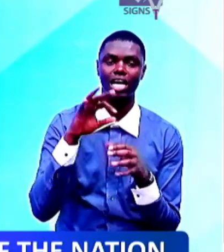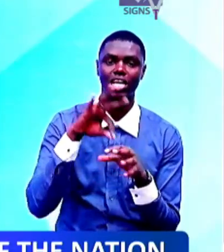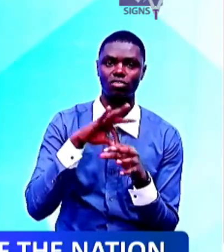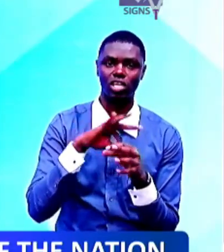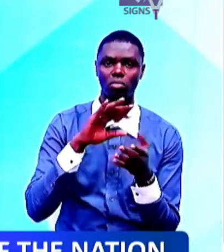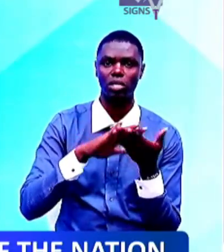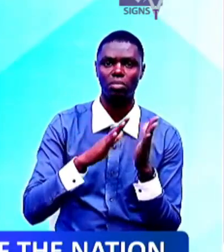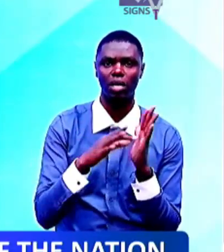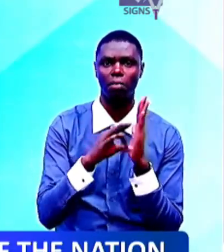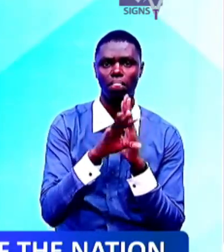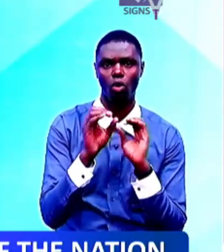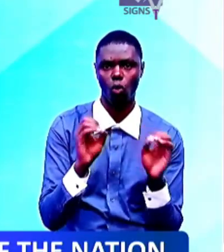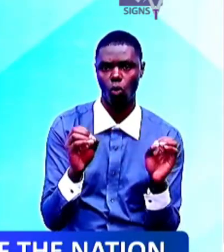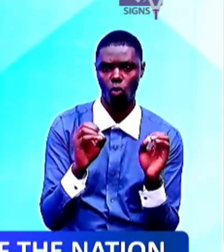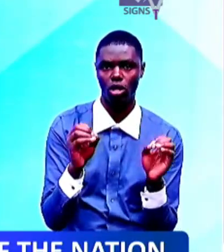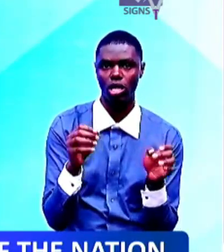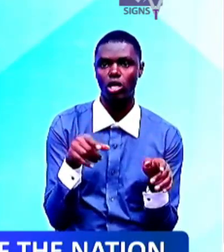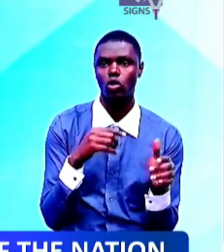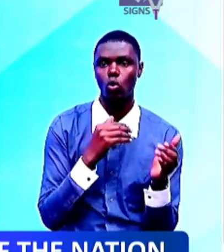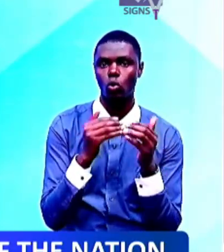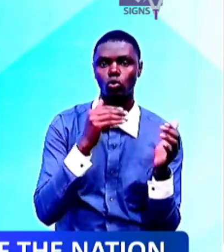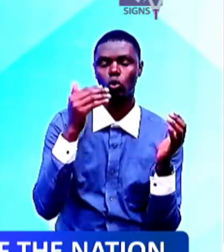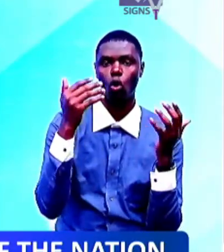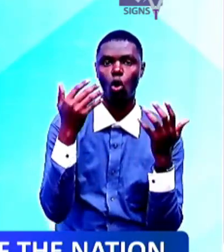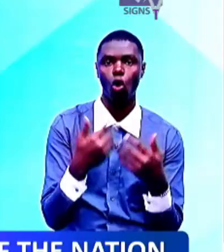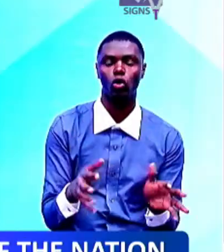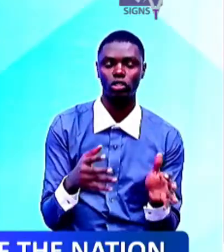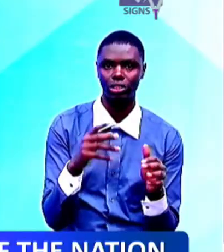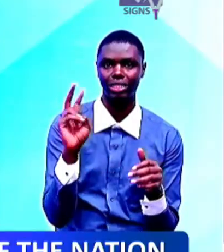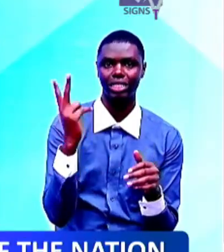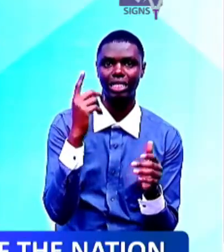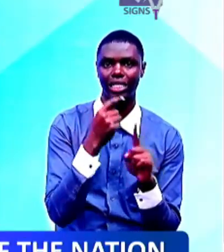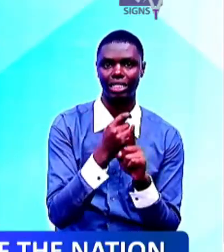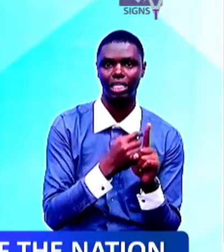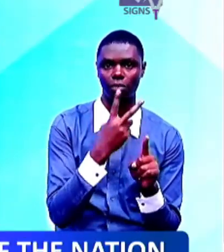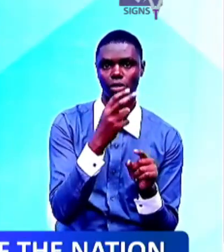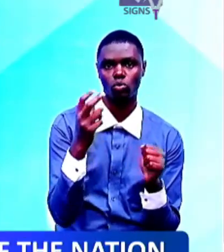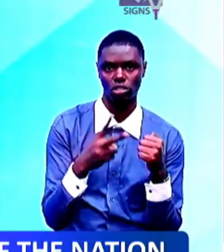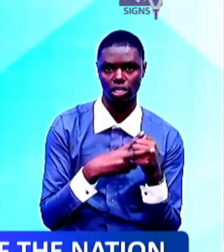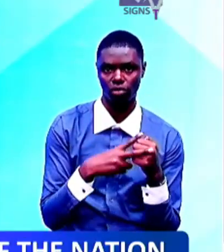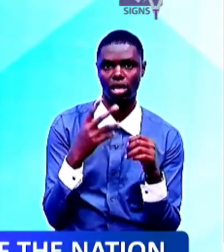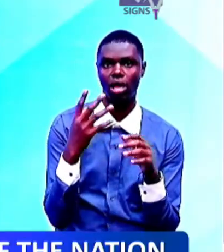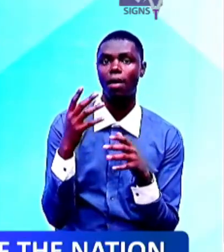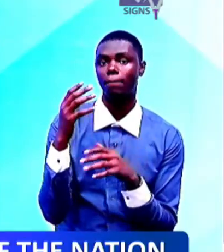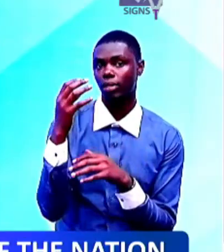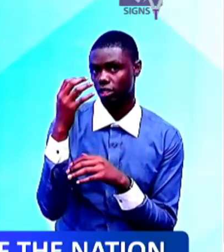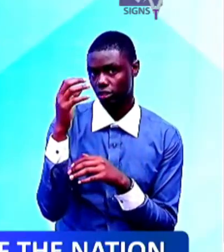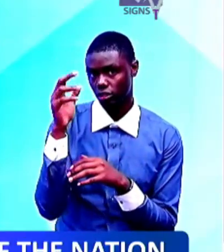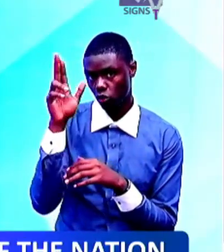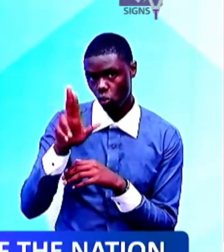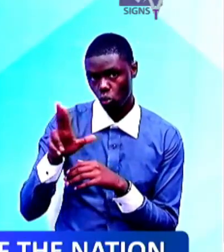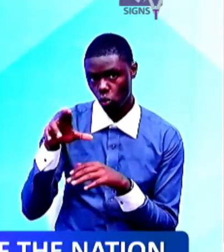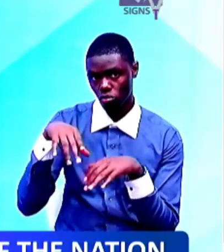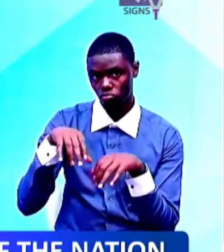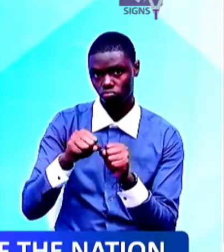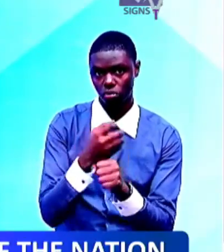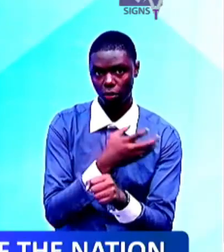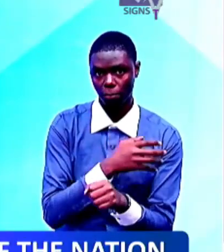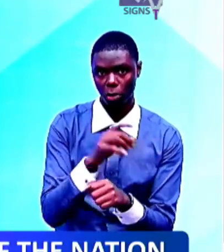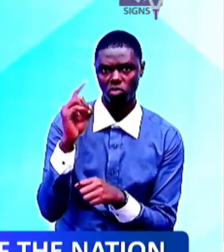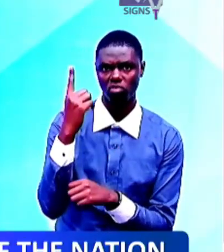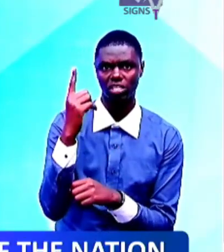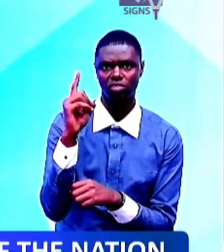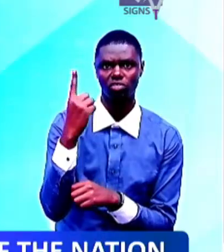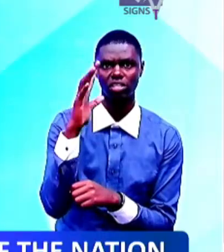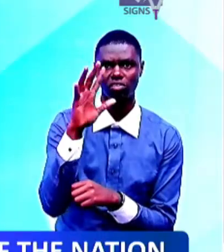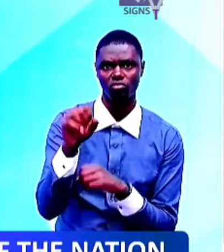We ended up again almost losing his second term in 2007 when President Uhuru took over power. For the first 5